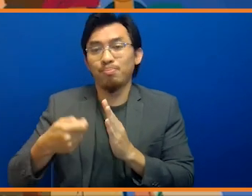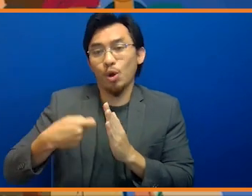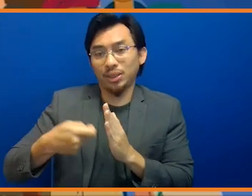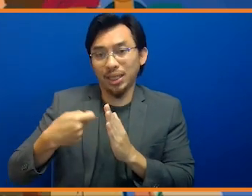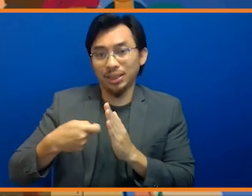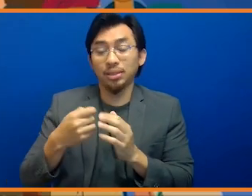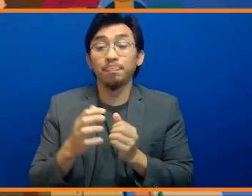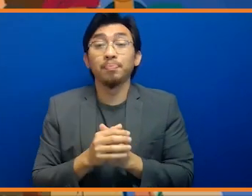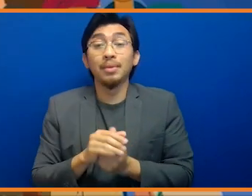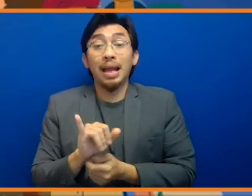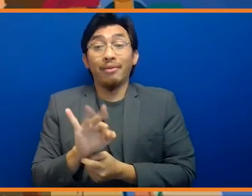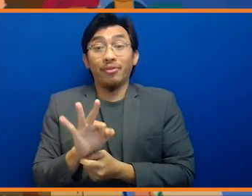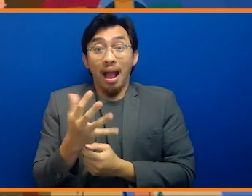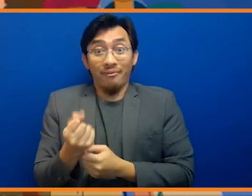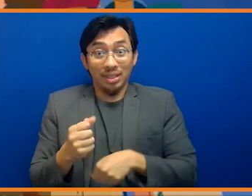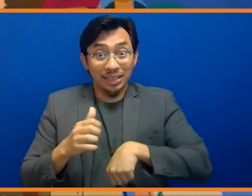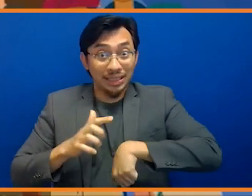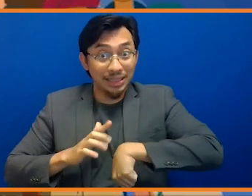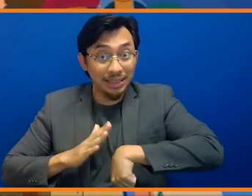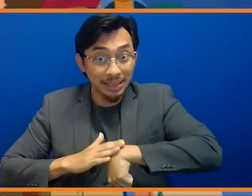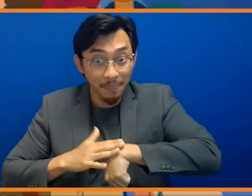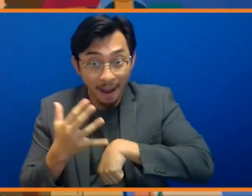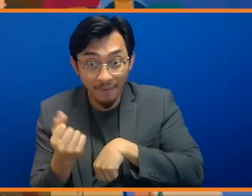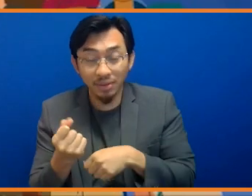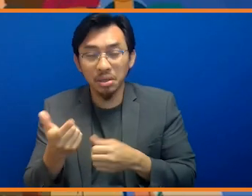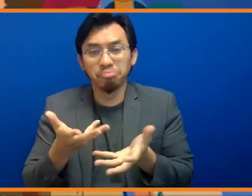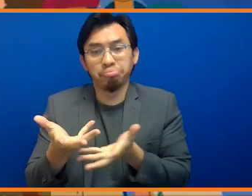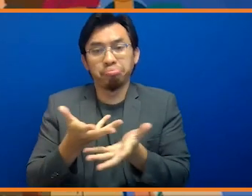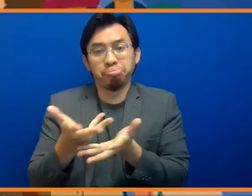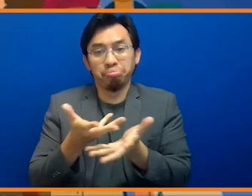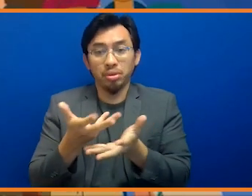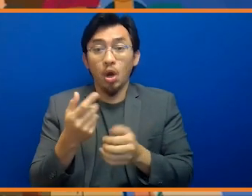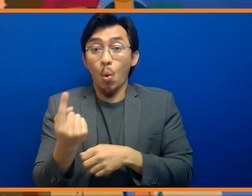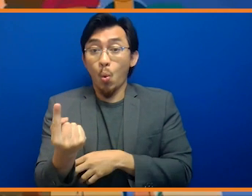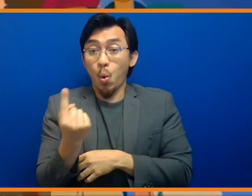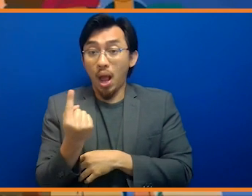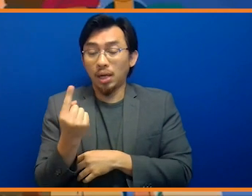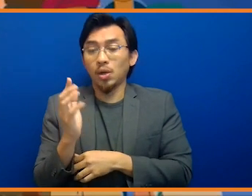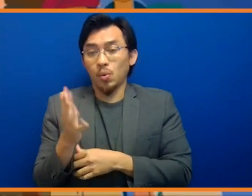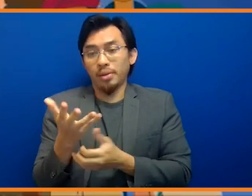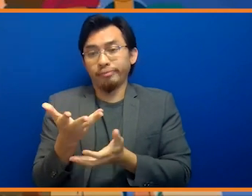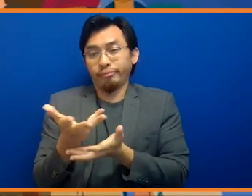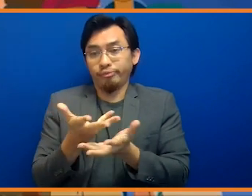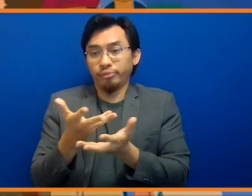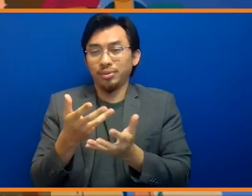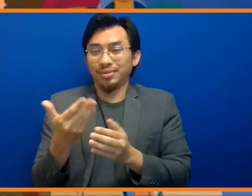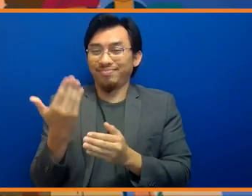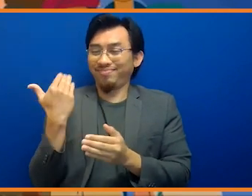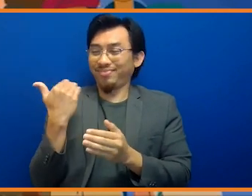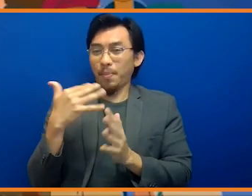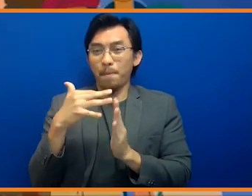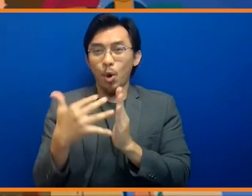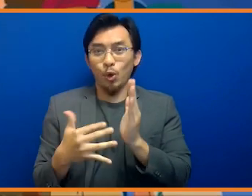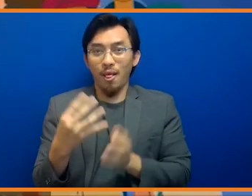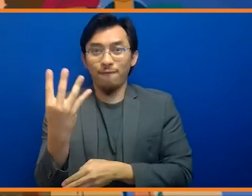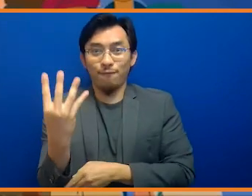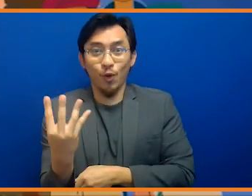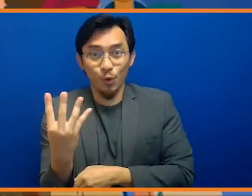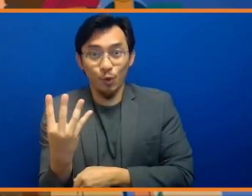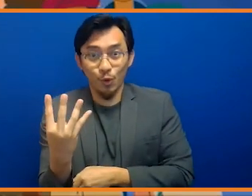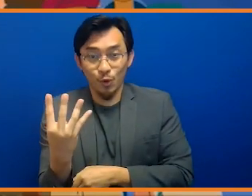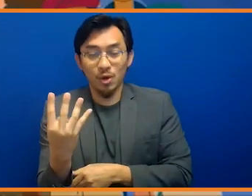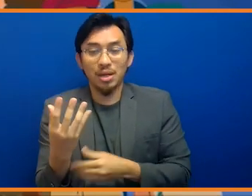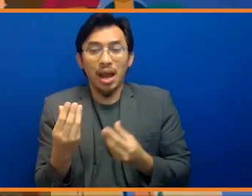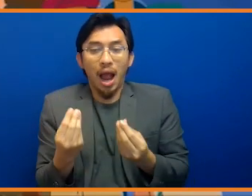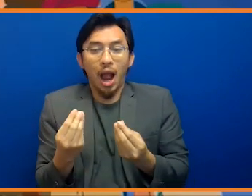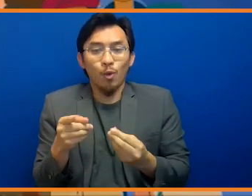time. If we have time, discuss your project, the one that you have discussed recently in module 4, how it